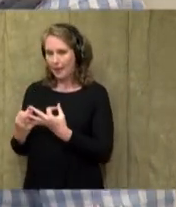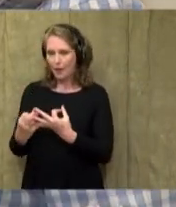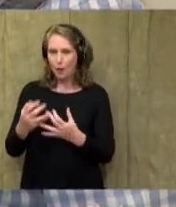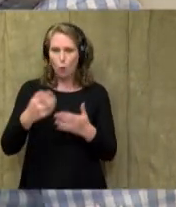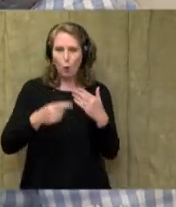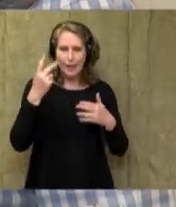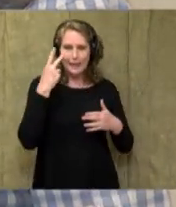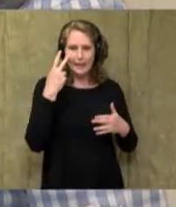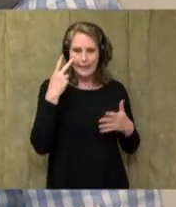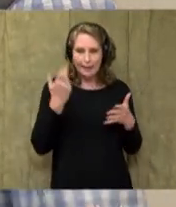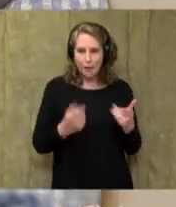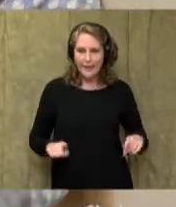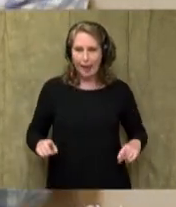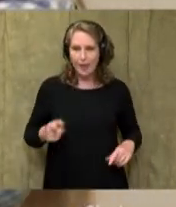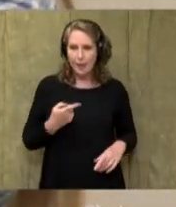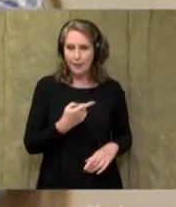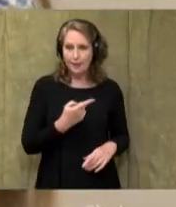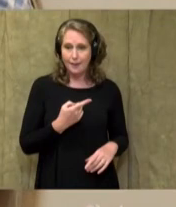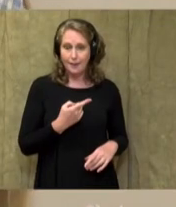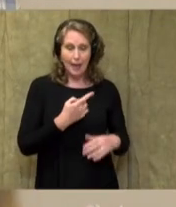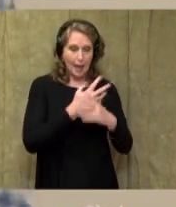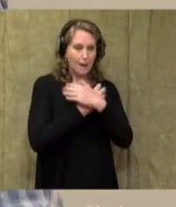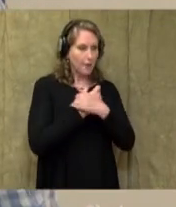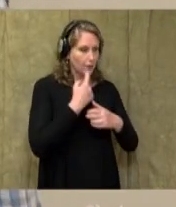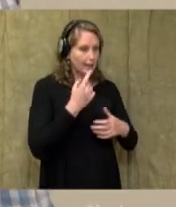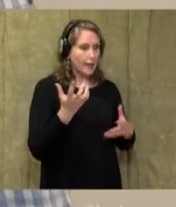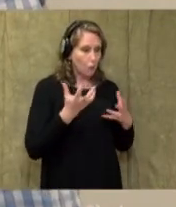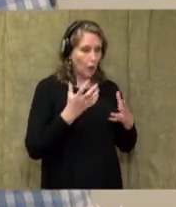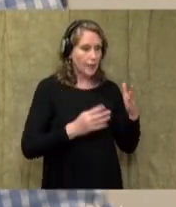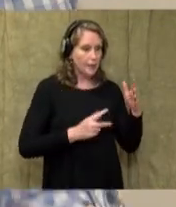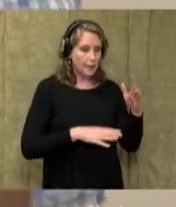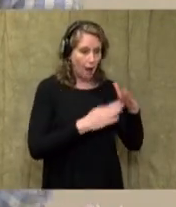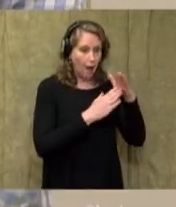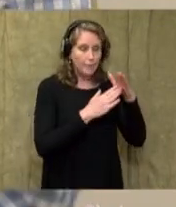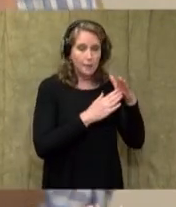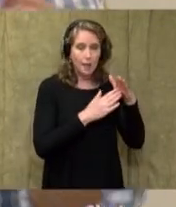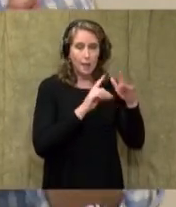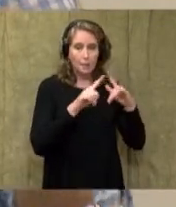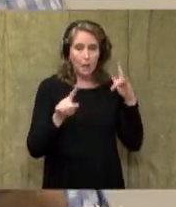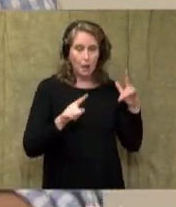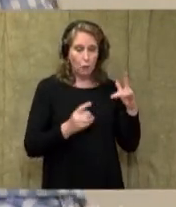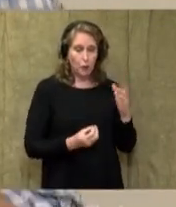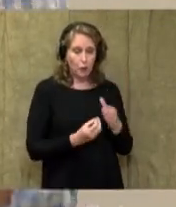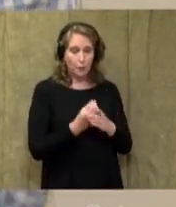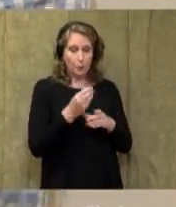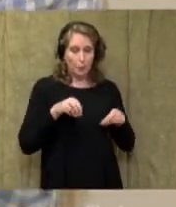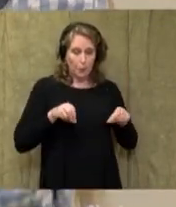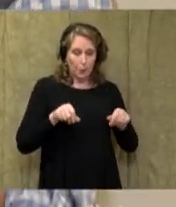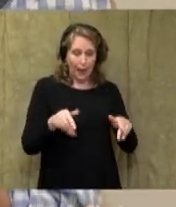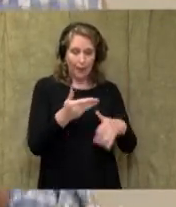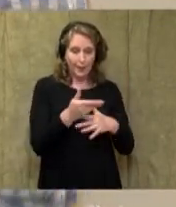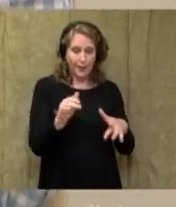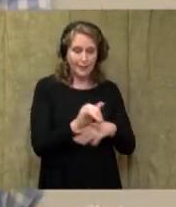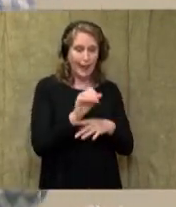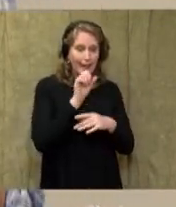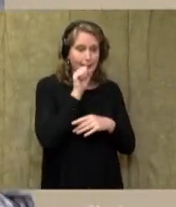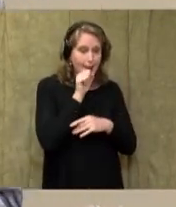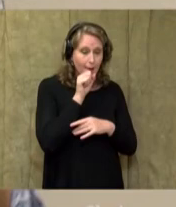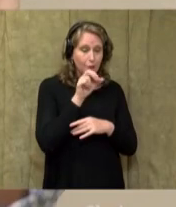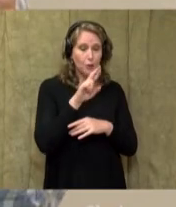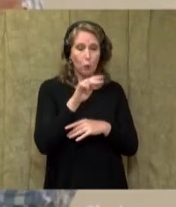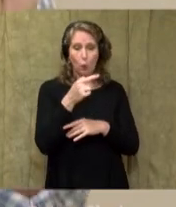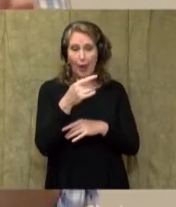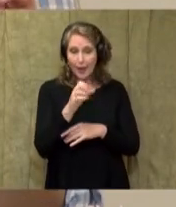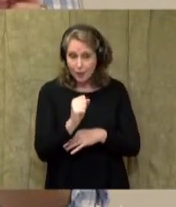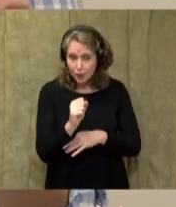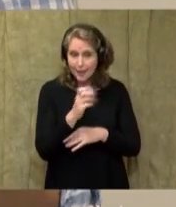do you see is going on here? So Bear said he wanted tops. But when you plant things like carrots and